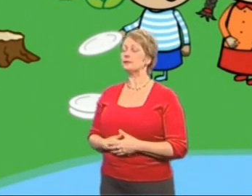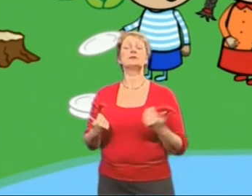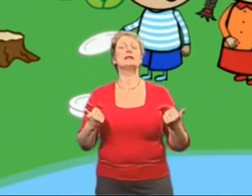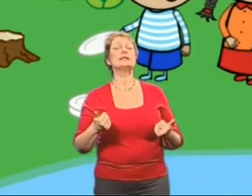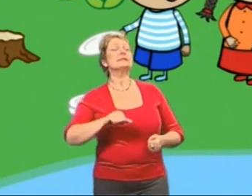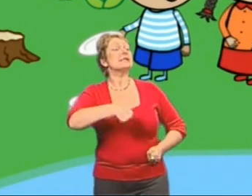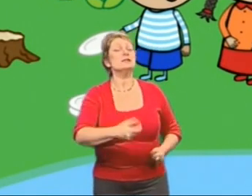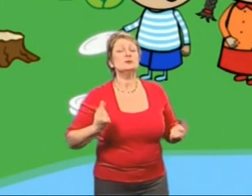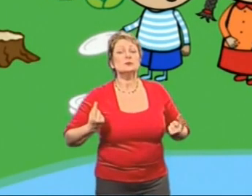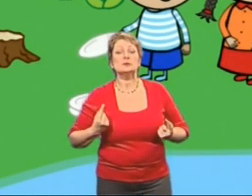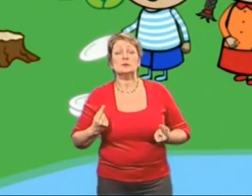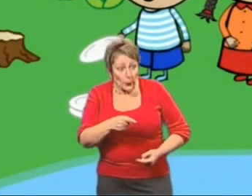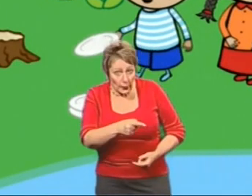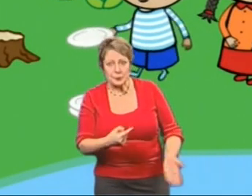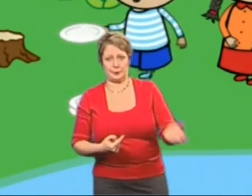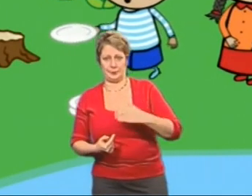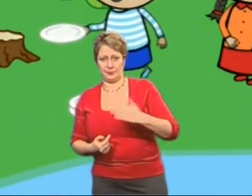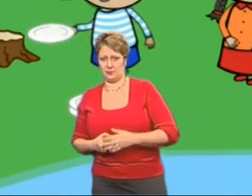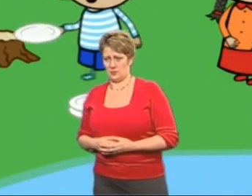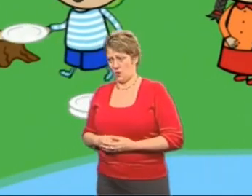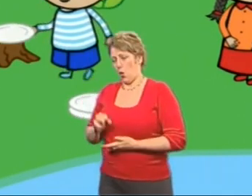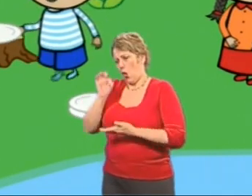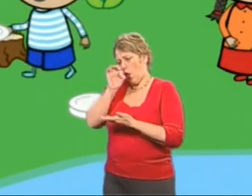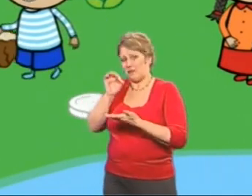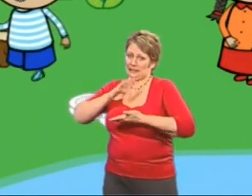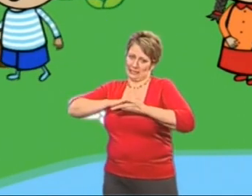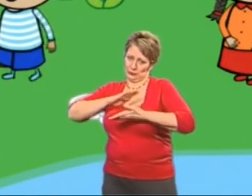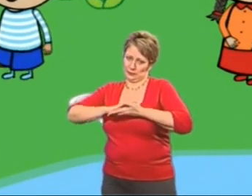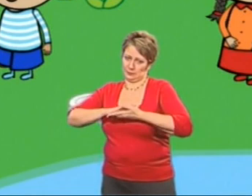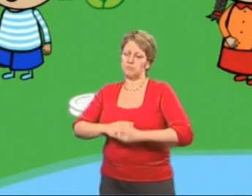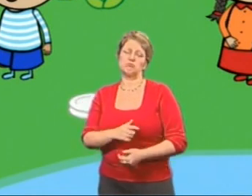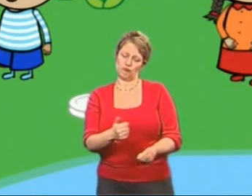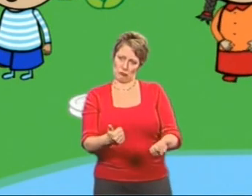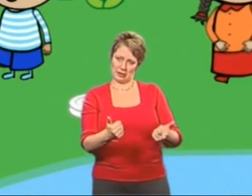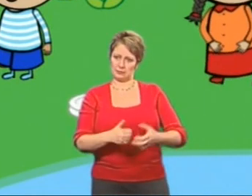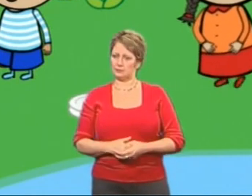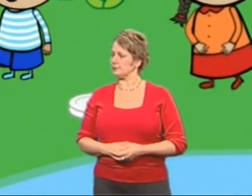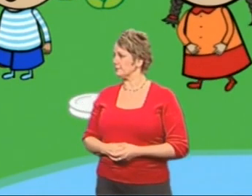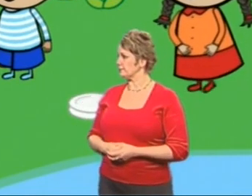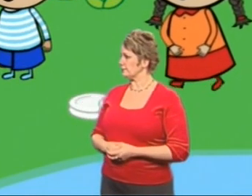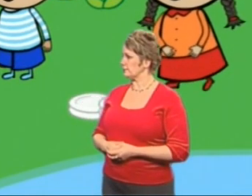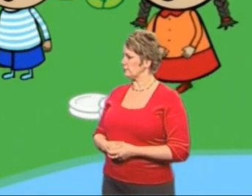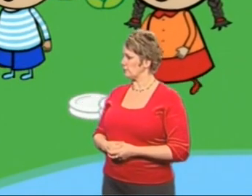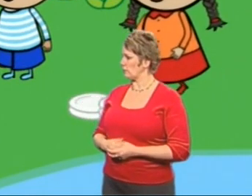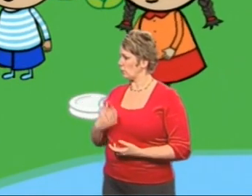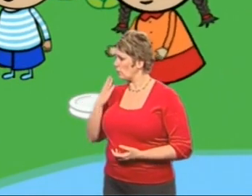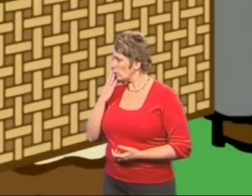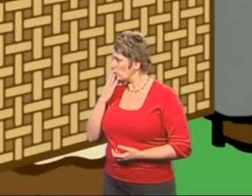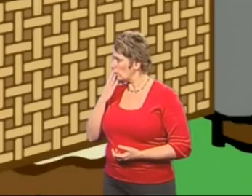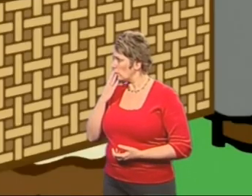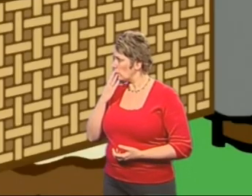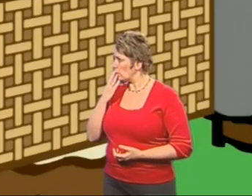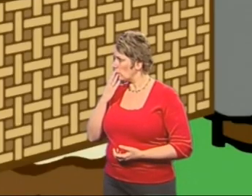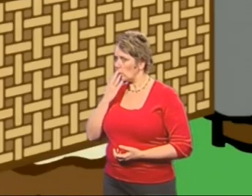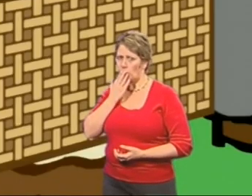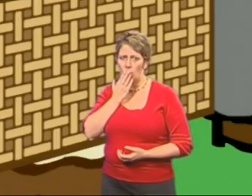Okay, who's next? Aaron? Just a few olives and a sandwich, please. Right you are. Oh.